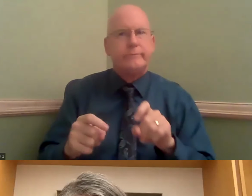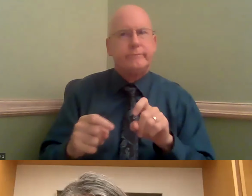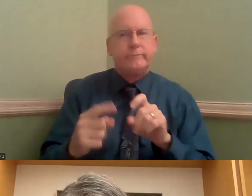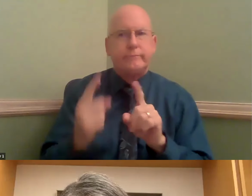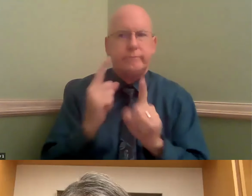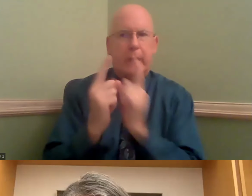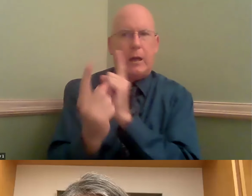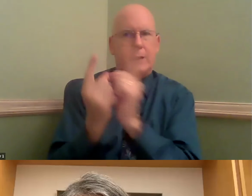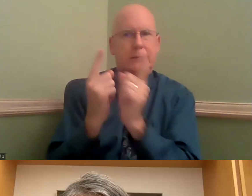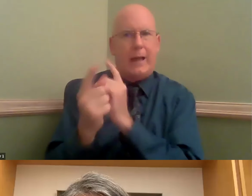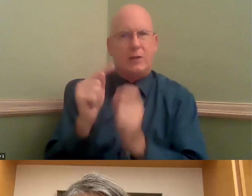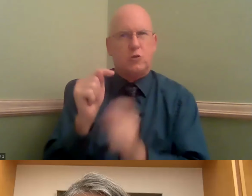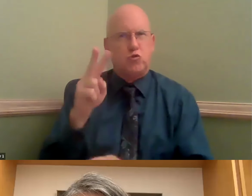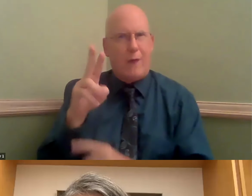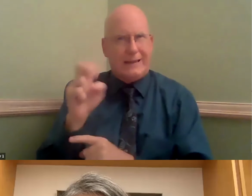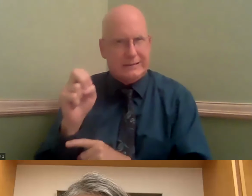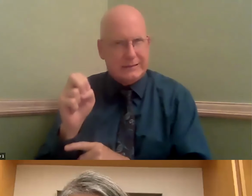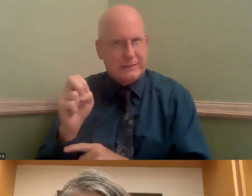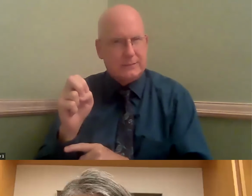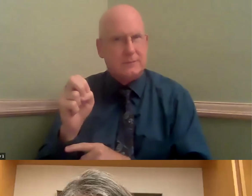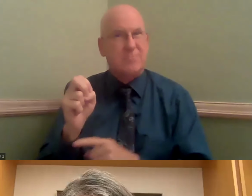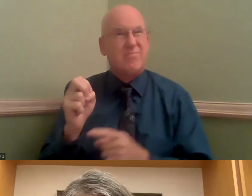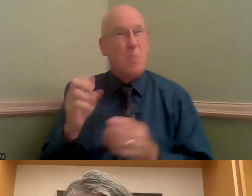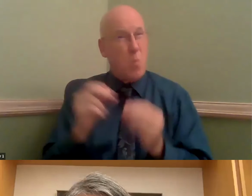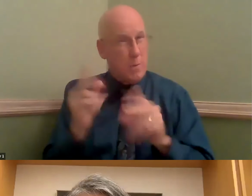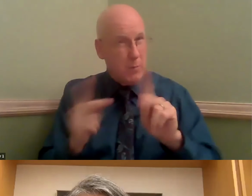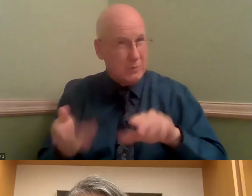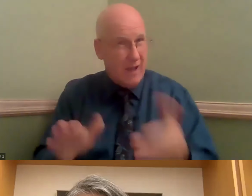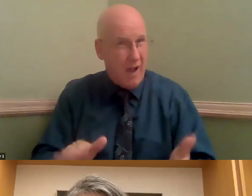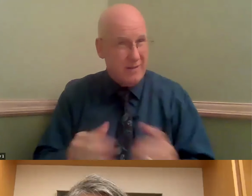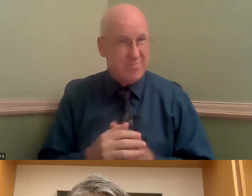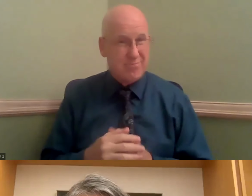that was recommended from the outset, more people died.